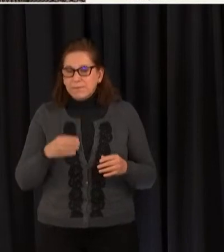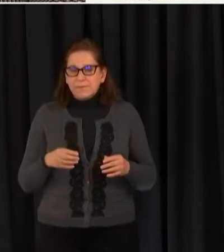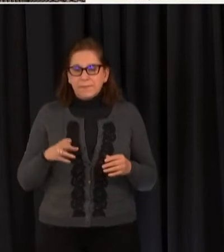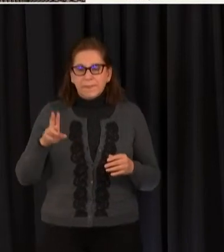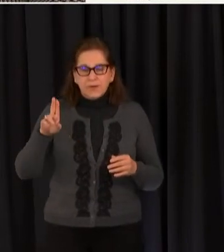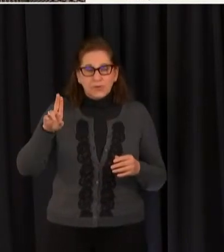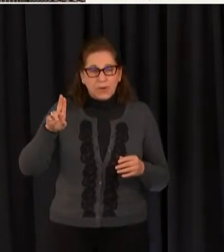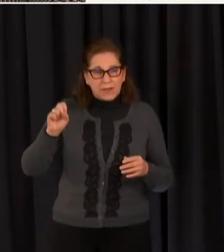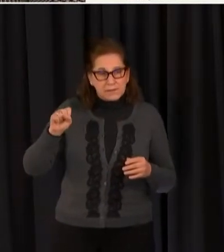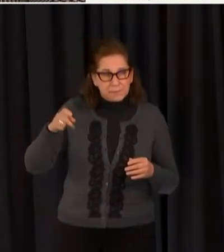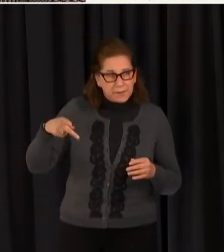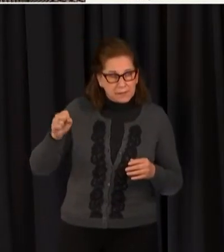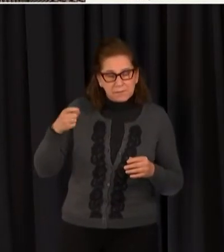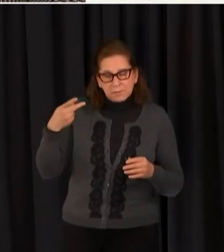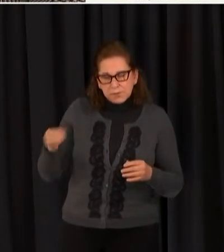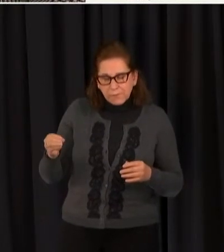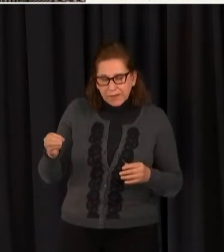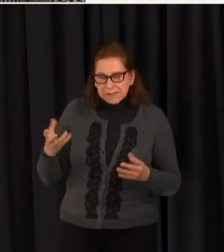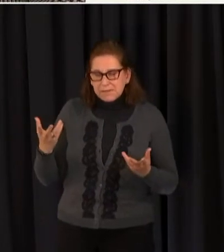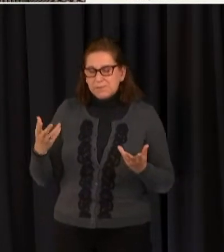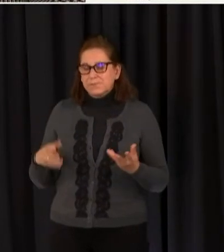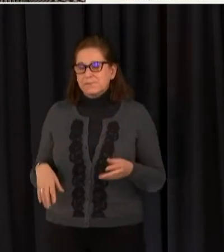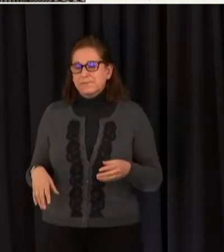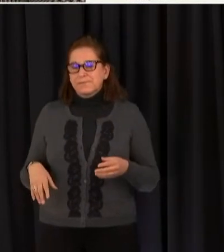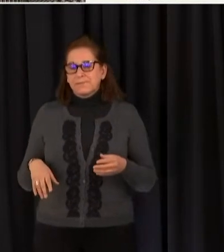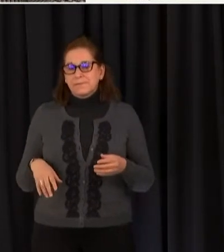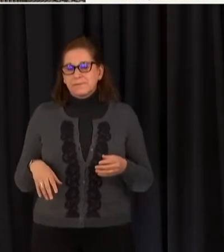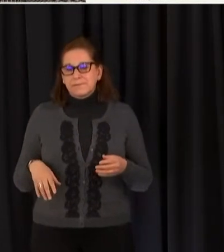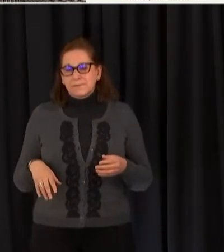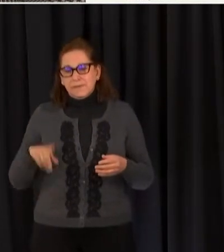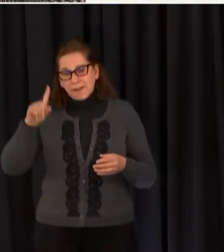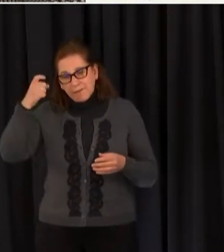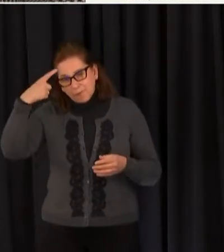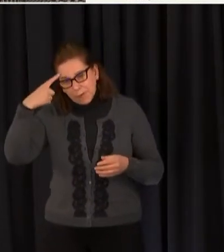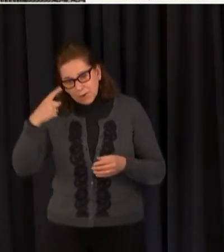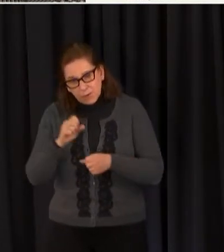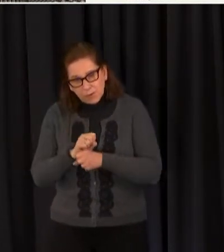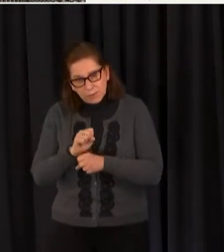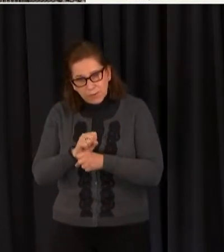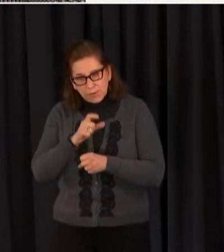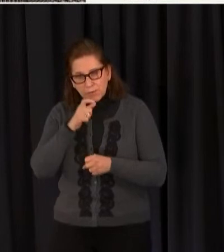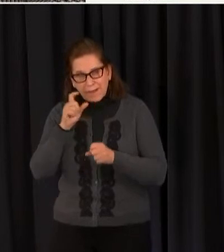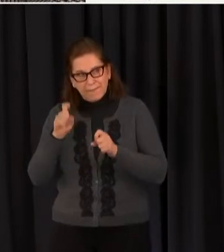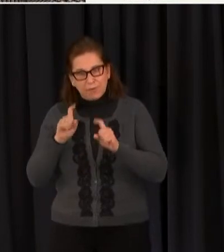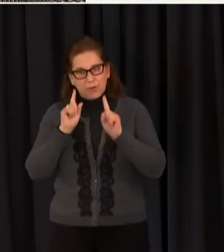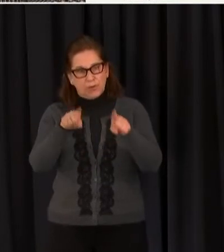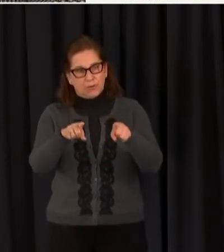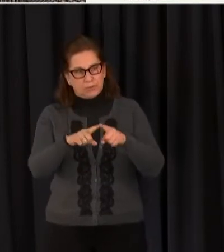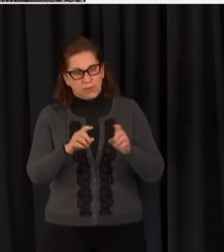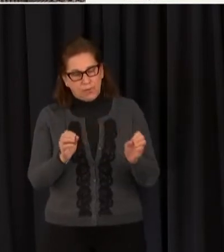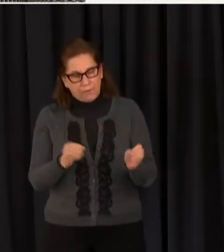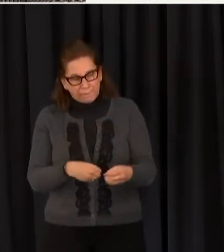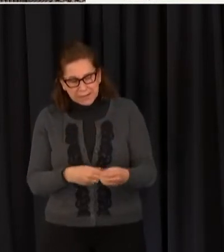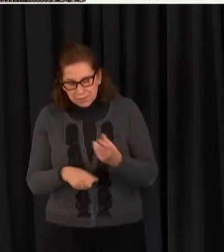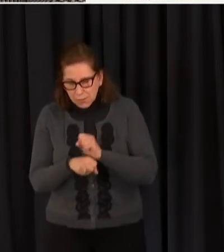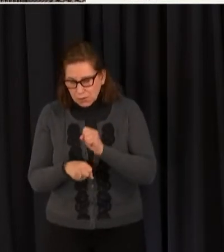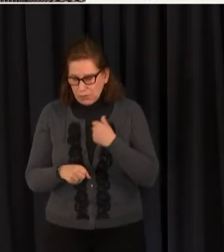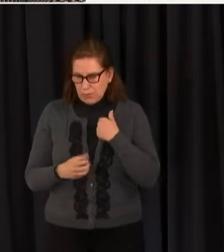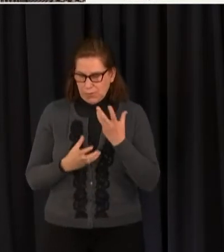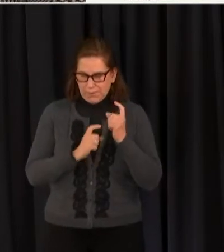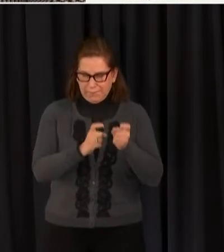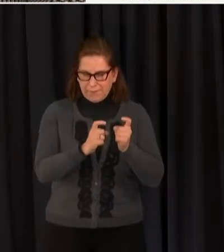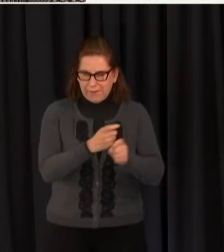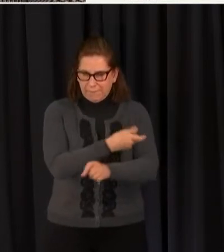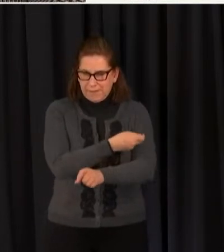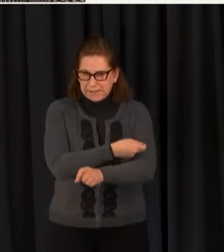essential employees of local government agencies who have been reporting in person and are required to report in person, essential